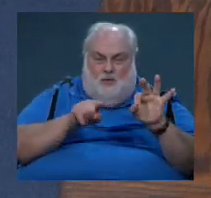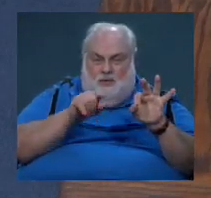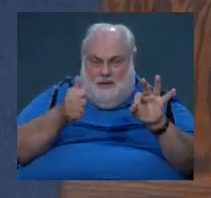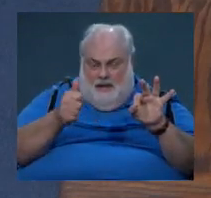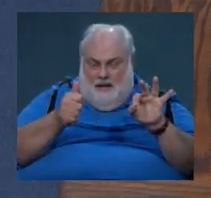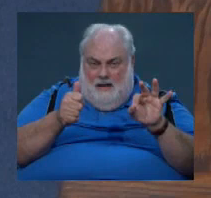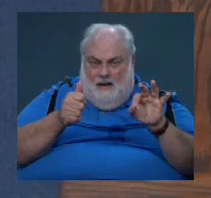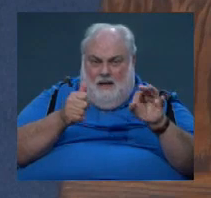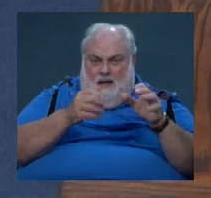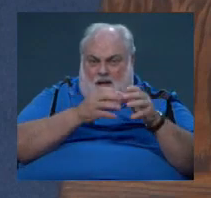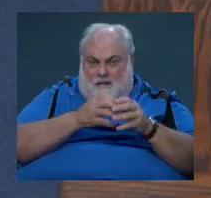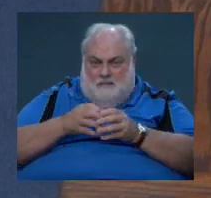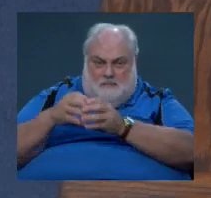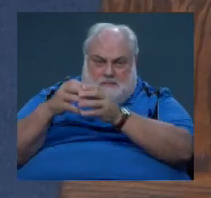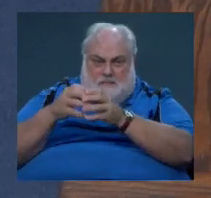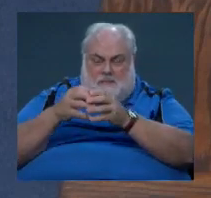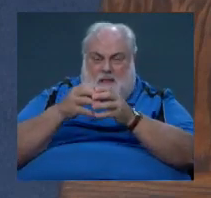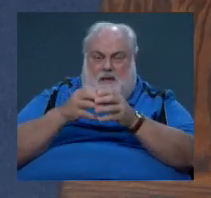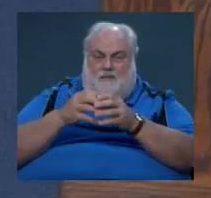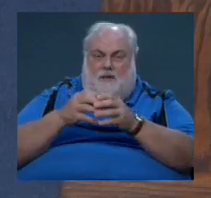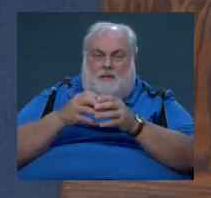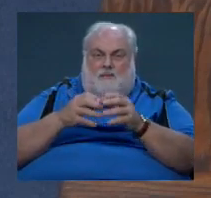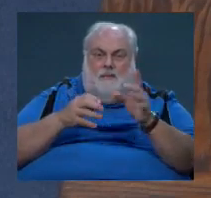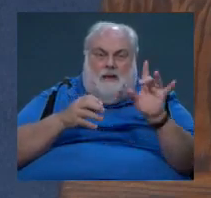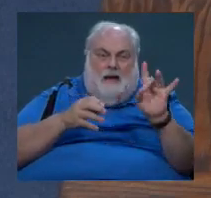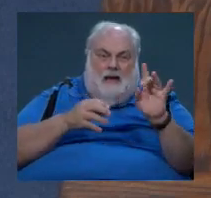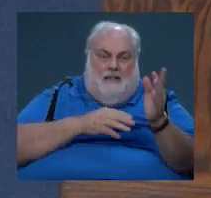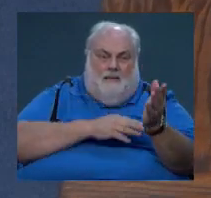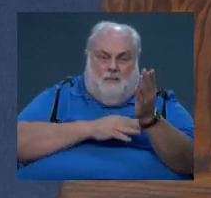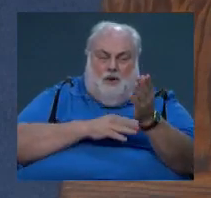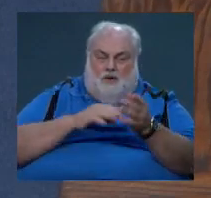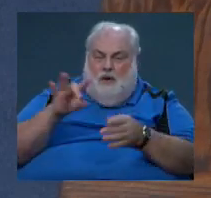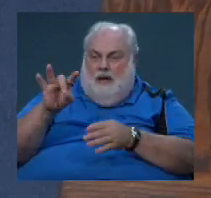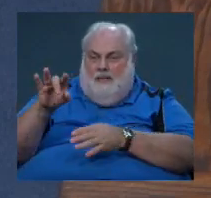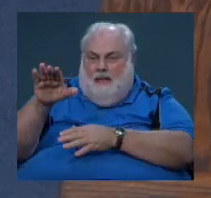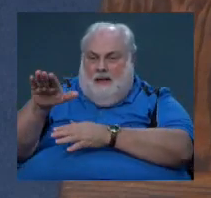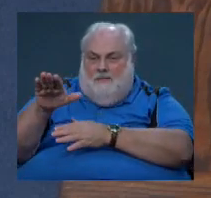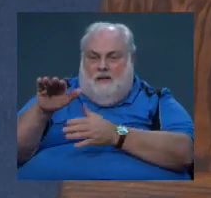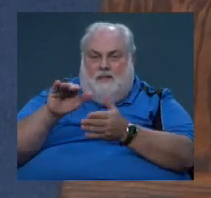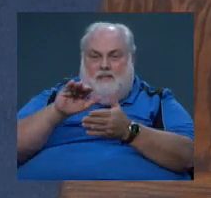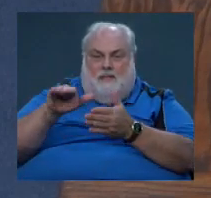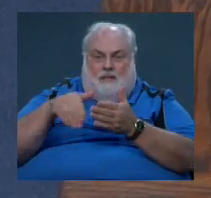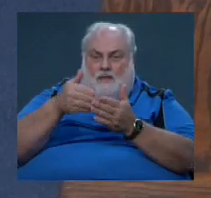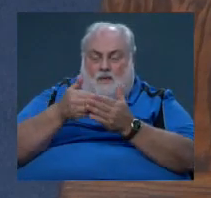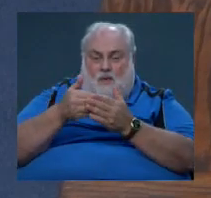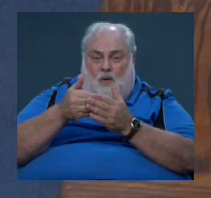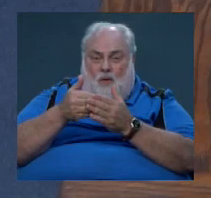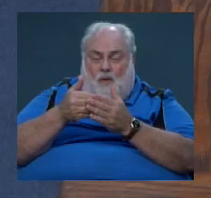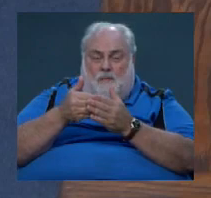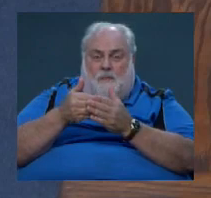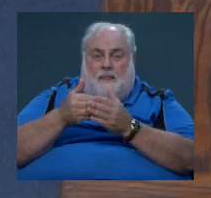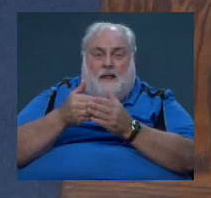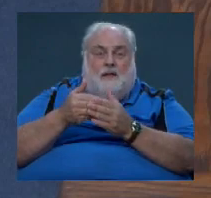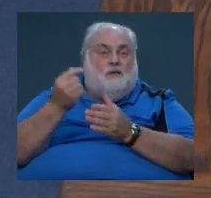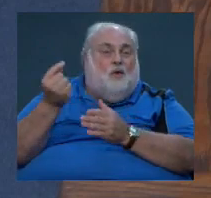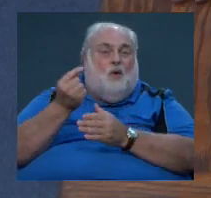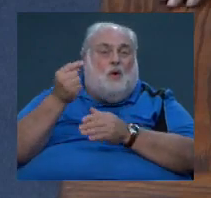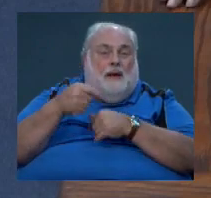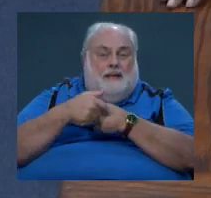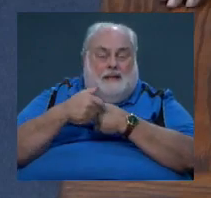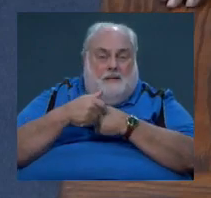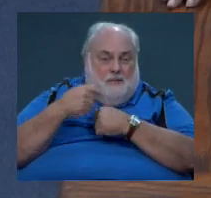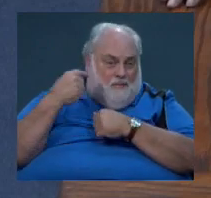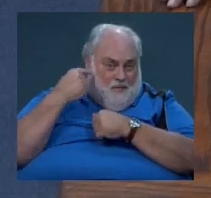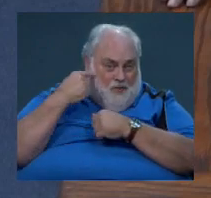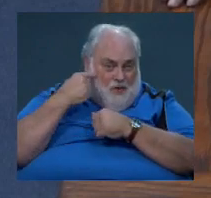throughout the hours, 12 hours, from 8 to 8. That was the only time that music would have been heard. All